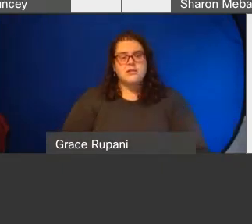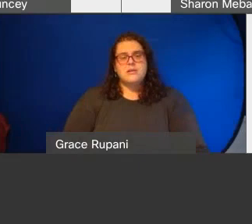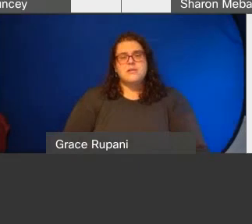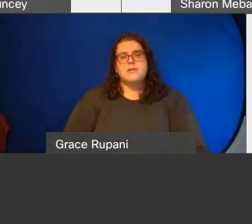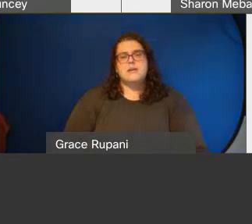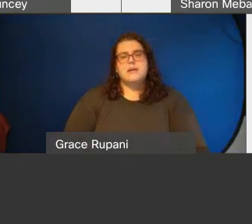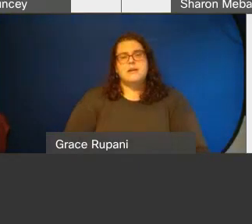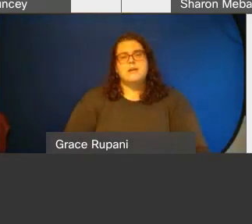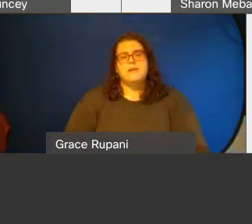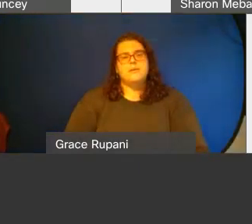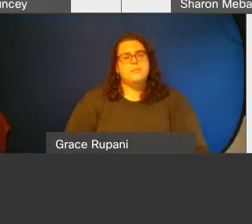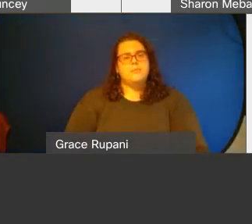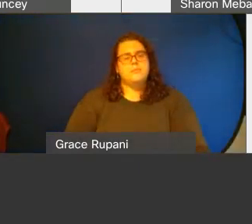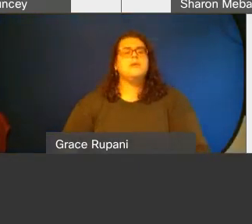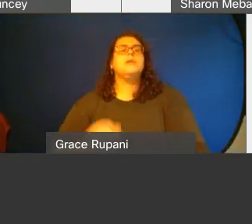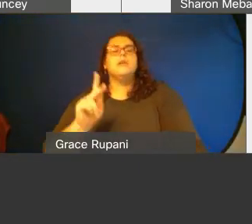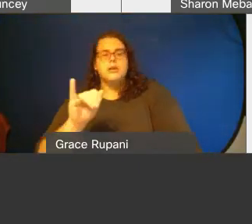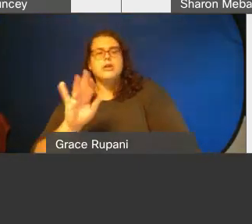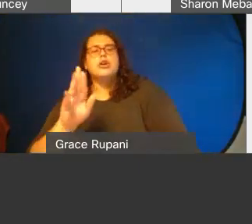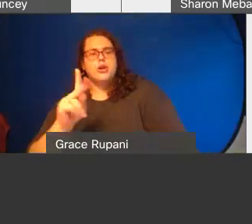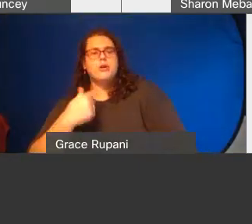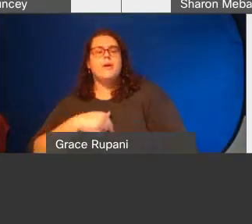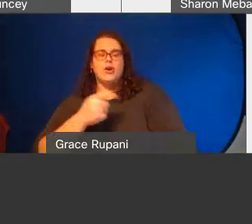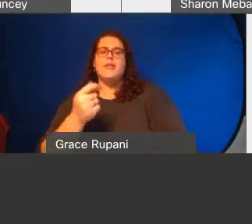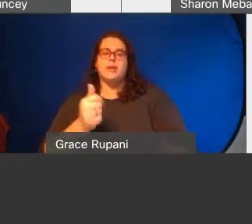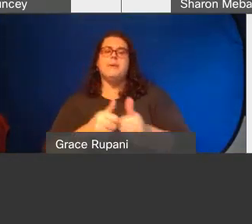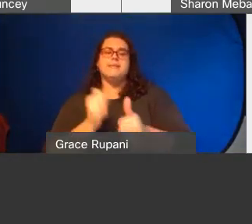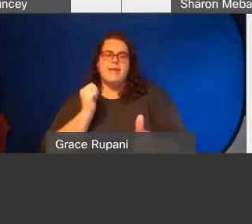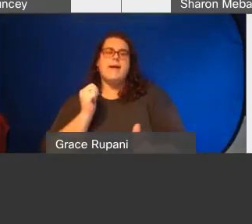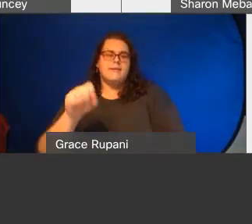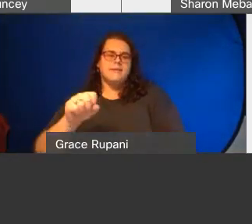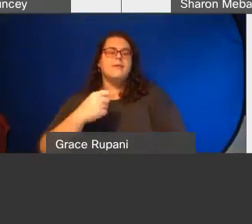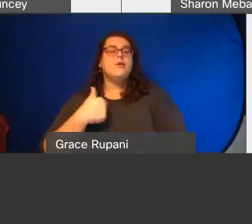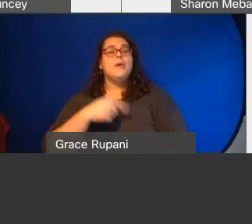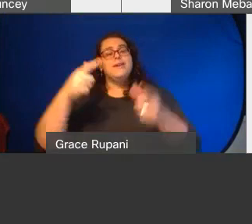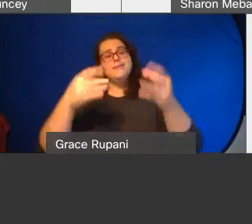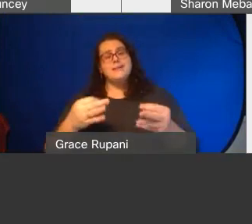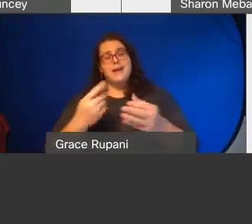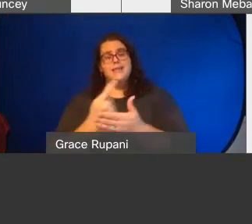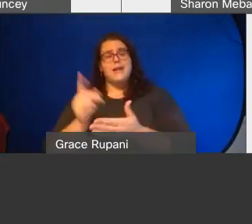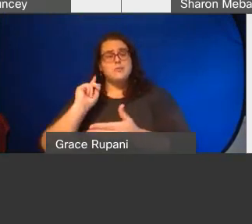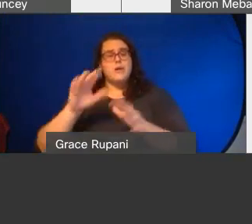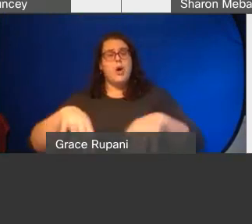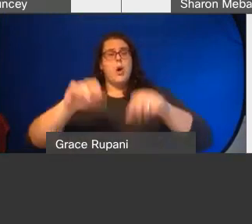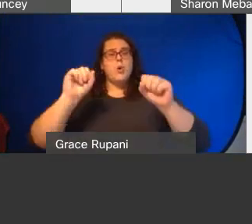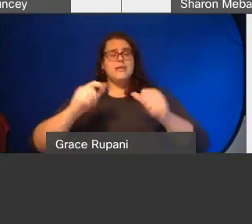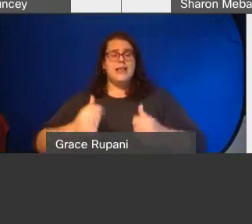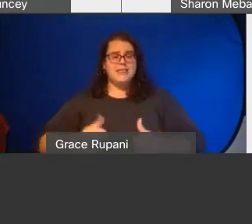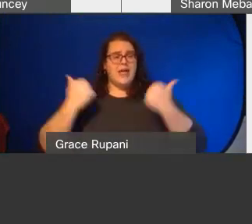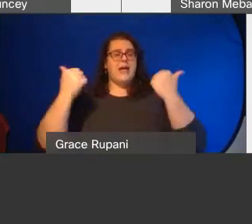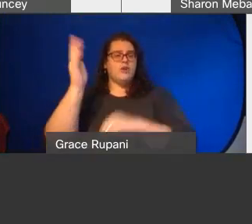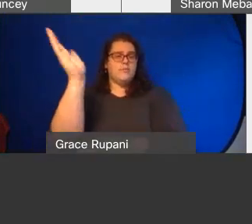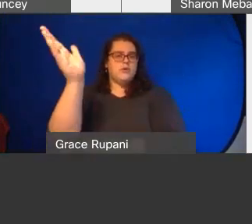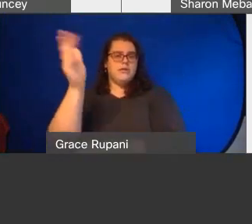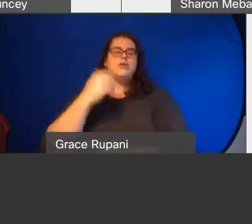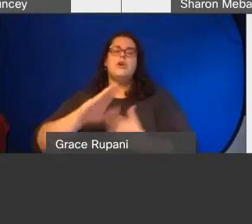So we are just a little delayed in doing this. So we did hold, what we decided to do last week was hold a live presentation, and we mandated that directors of